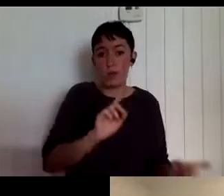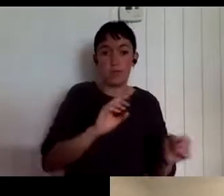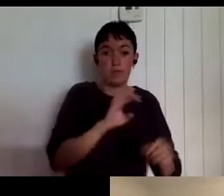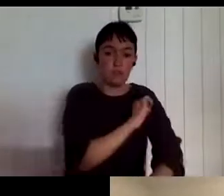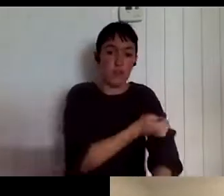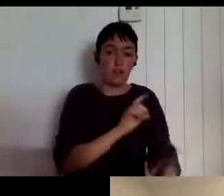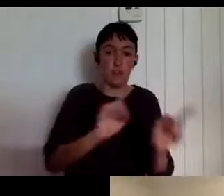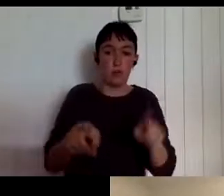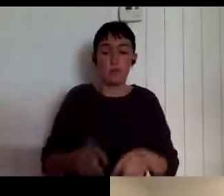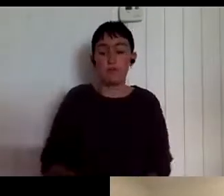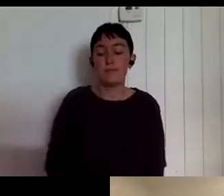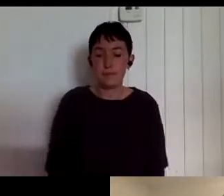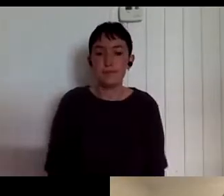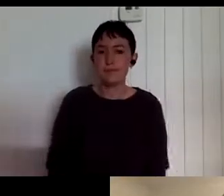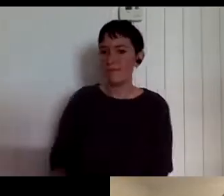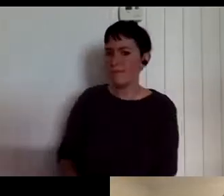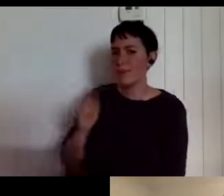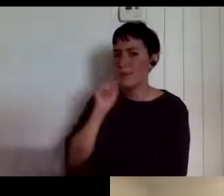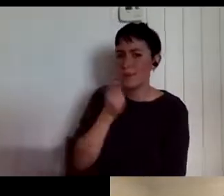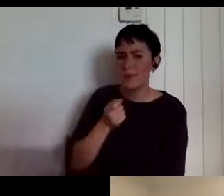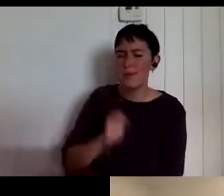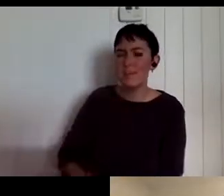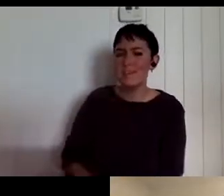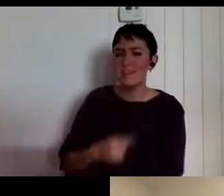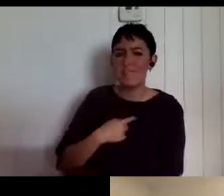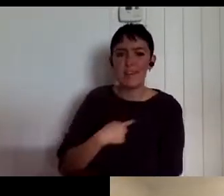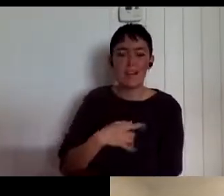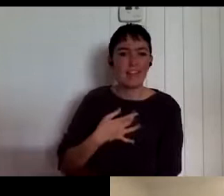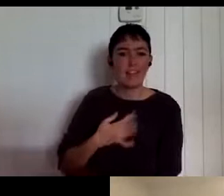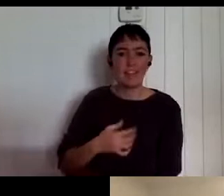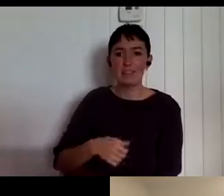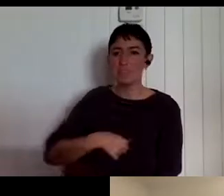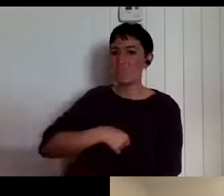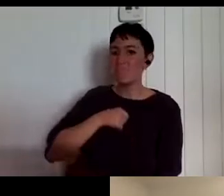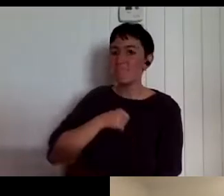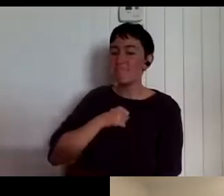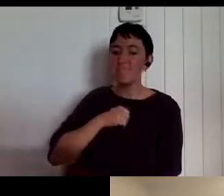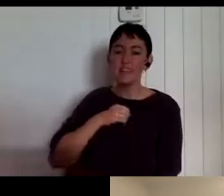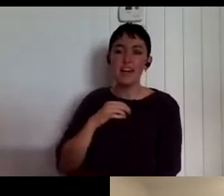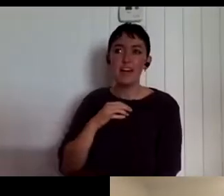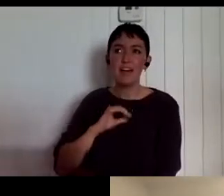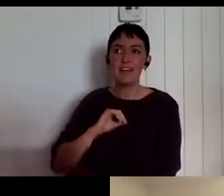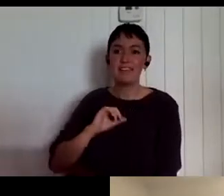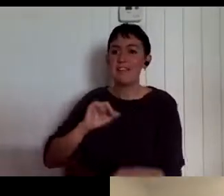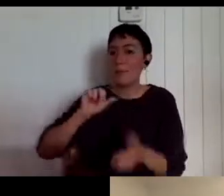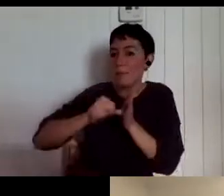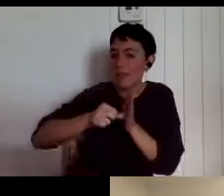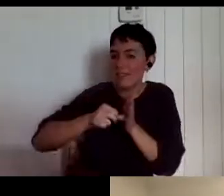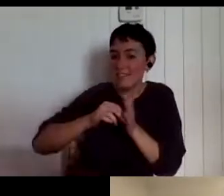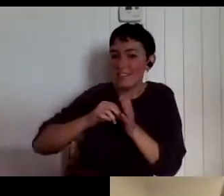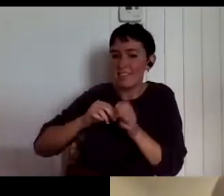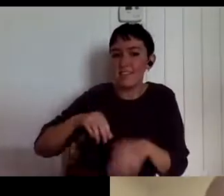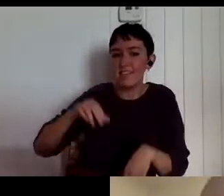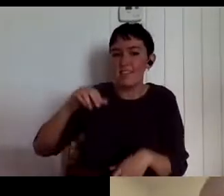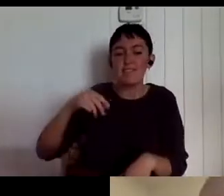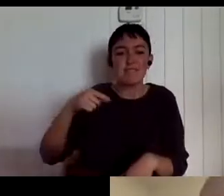cool. I'm impressed that we as humans can accomplish that. That seems like an impressive feat that we all do every day.